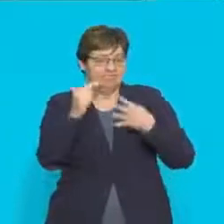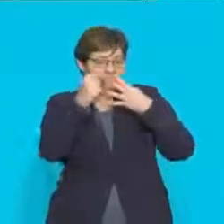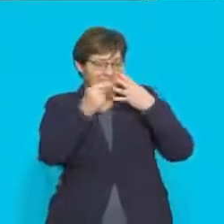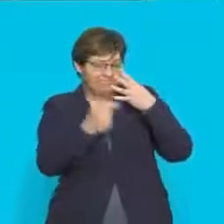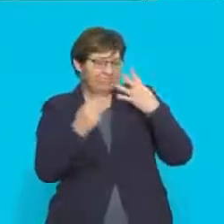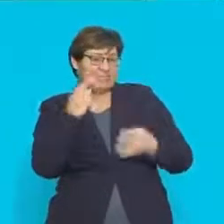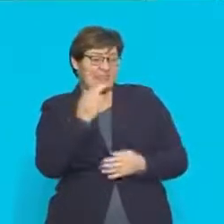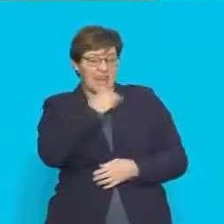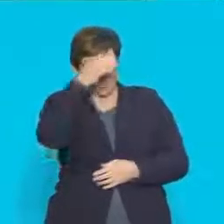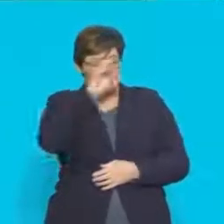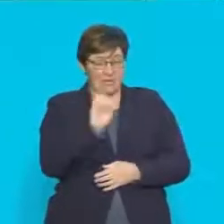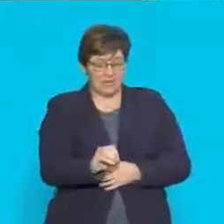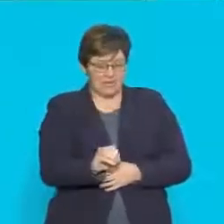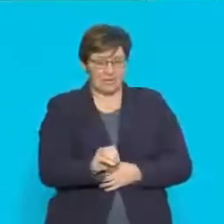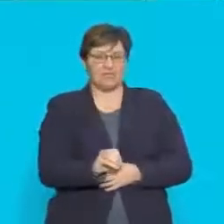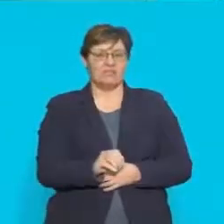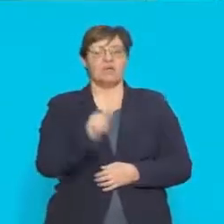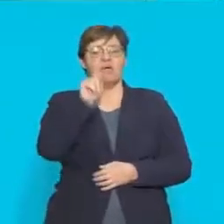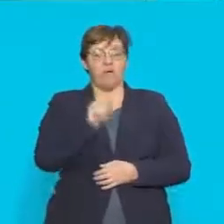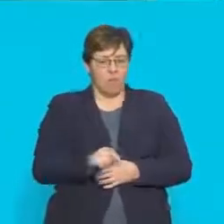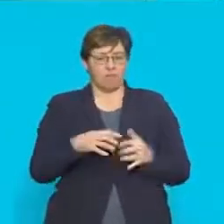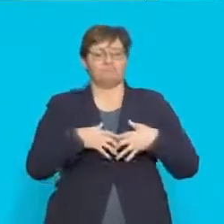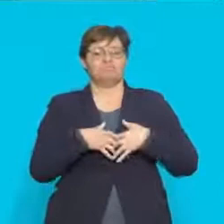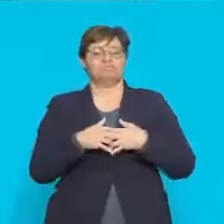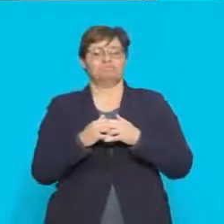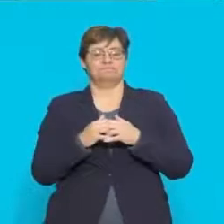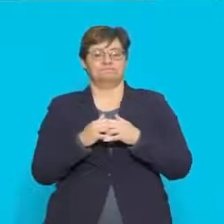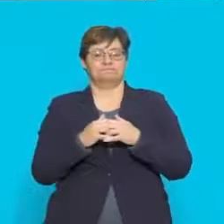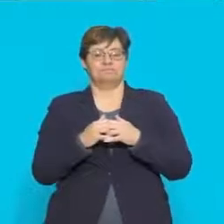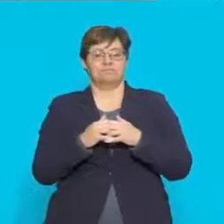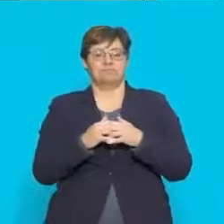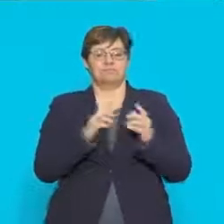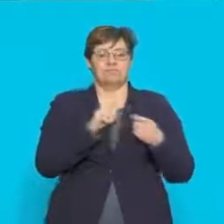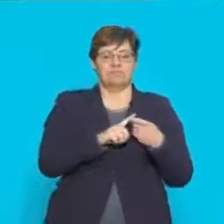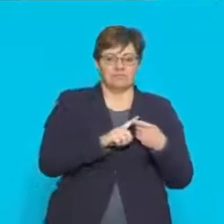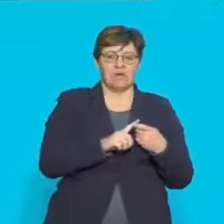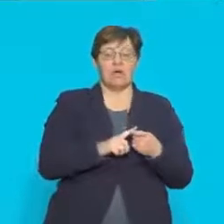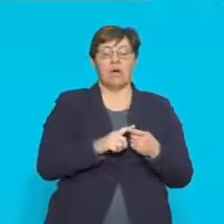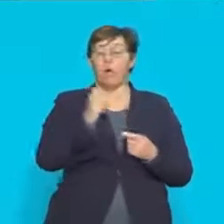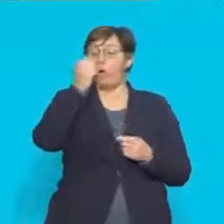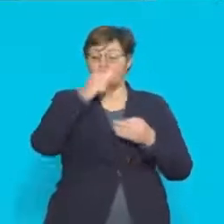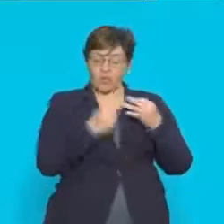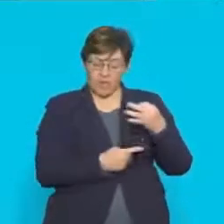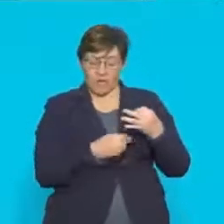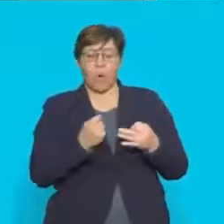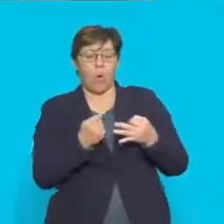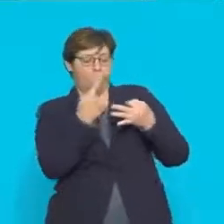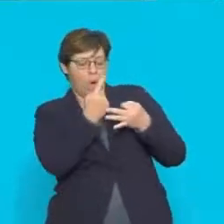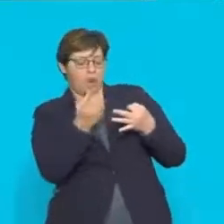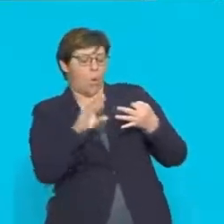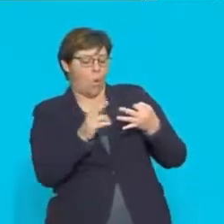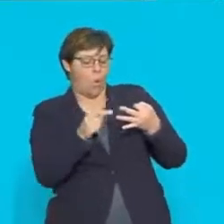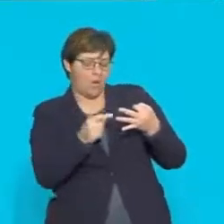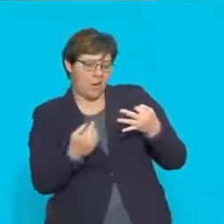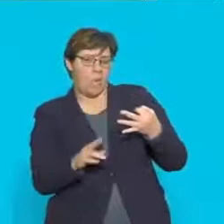nice concepts, they are all made up of either all three or one of the